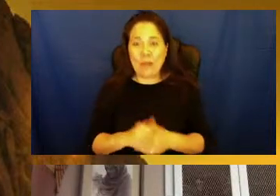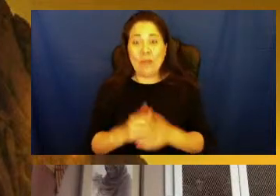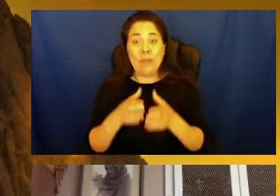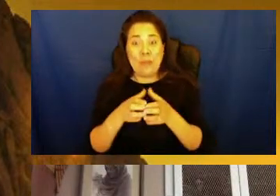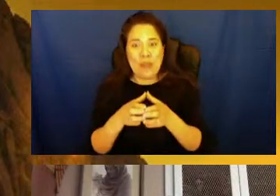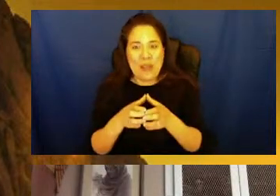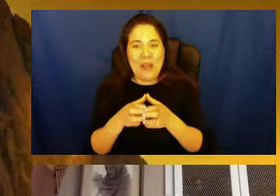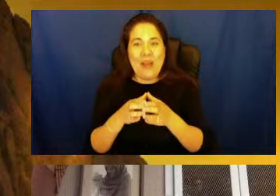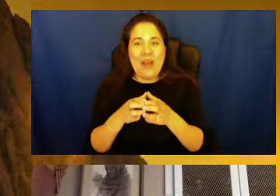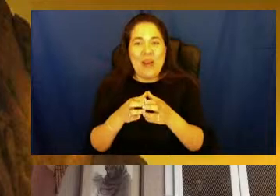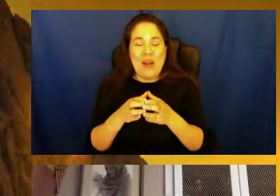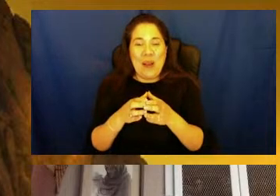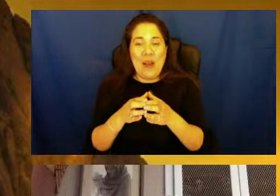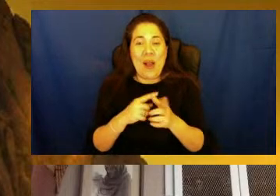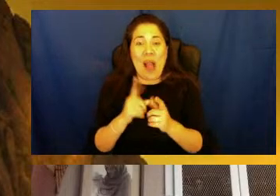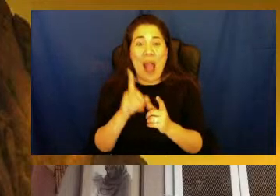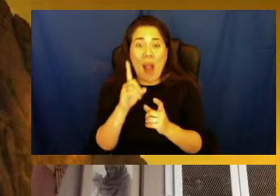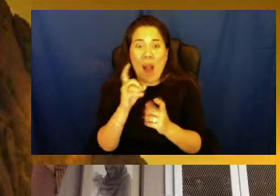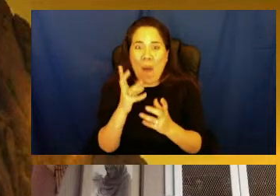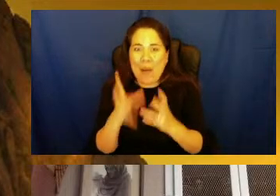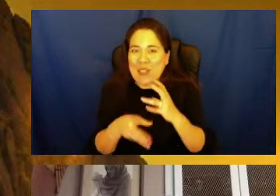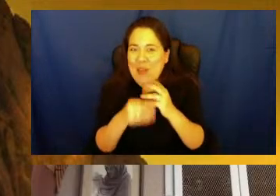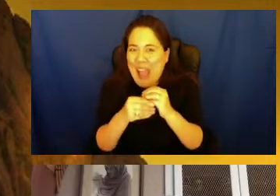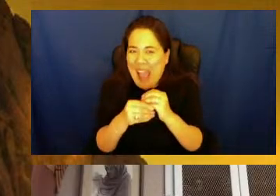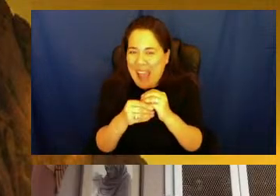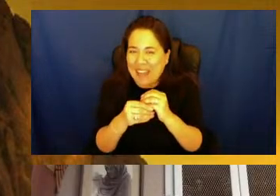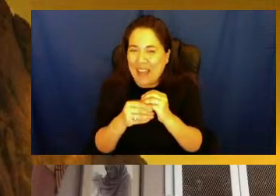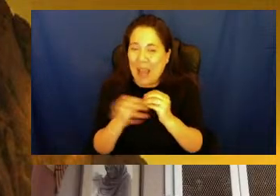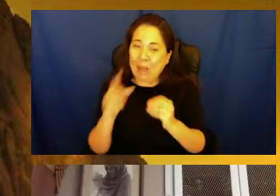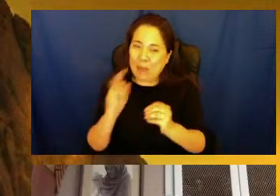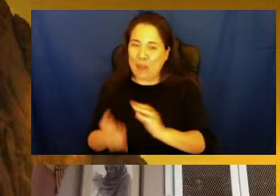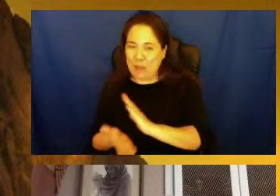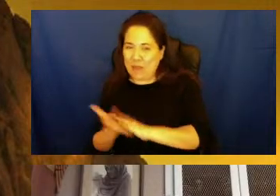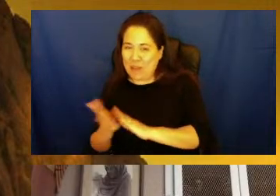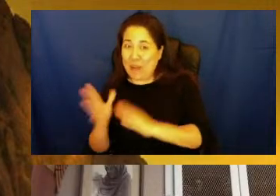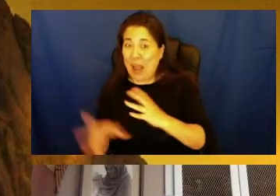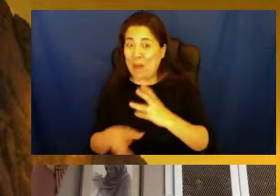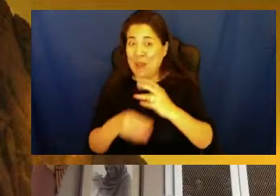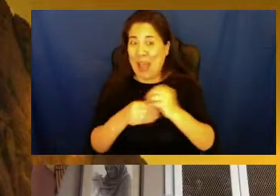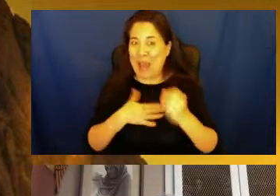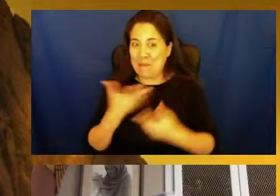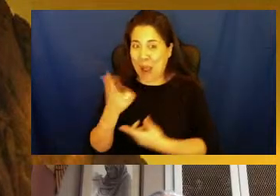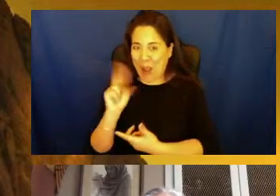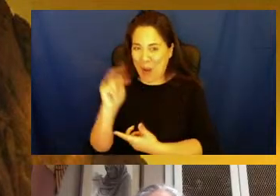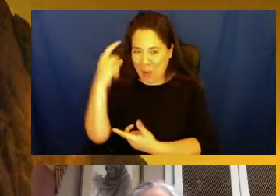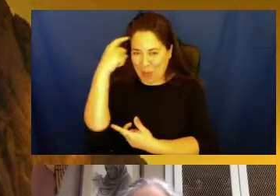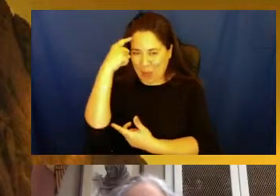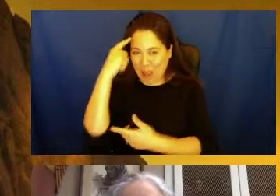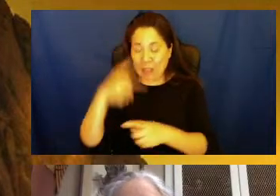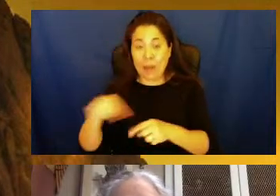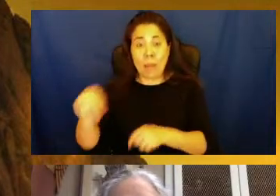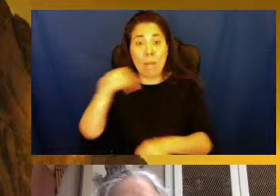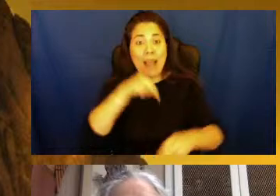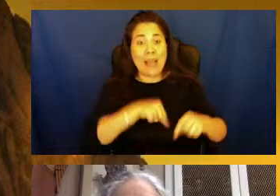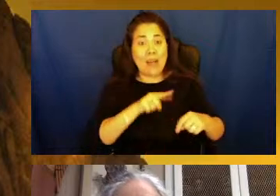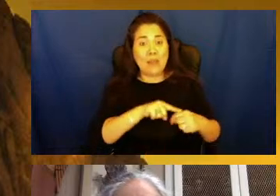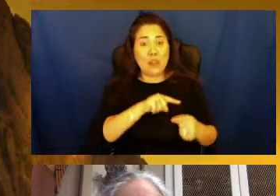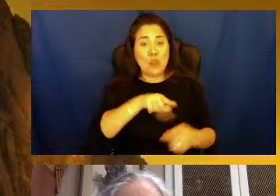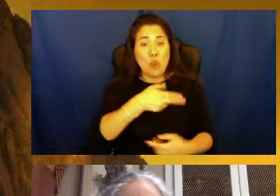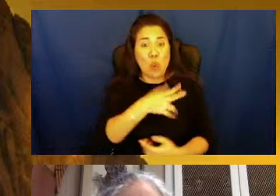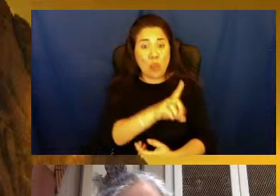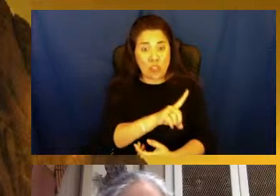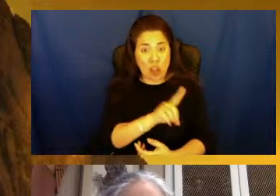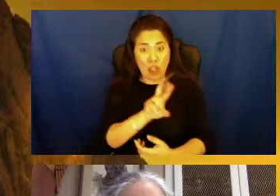I know I'm facilitating, but I would really like to give my perspective on this. Going back to what Dr. Ramos had said,